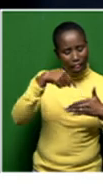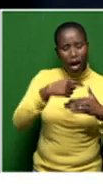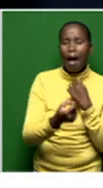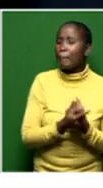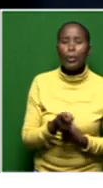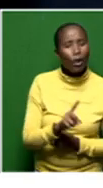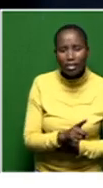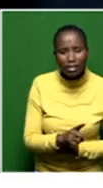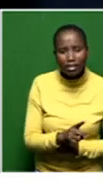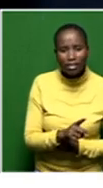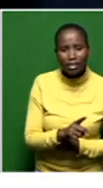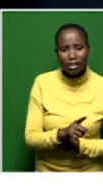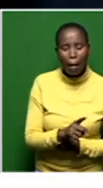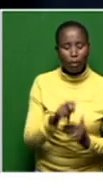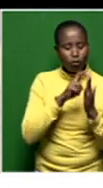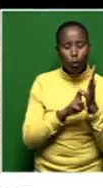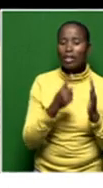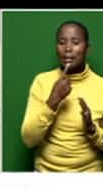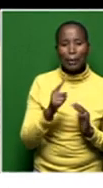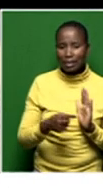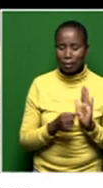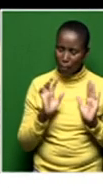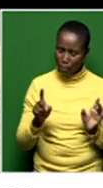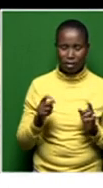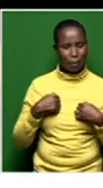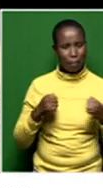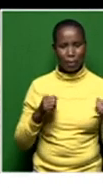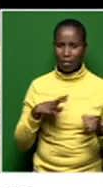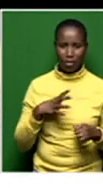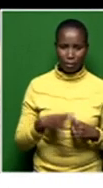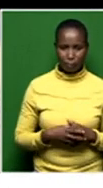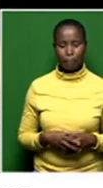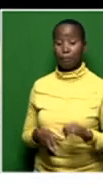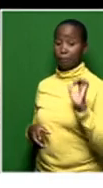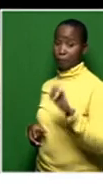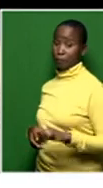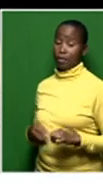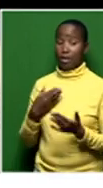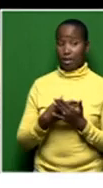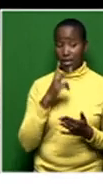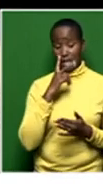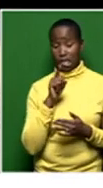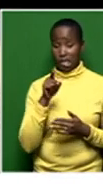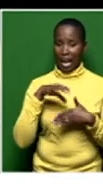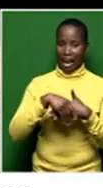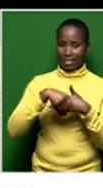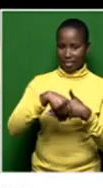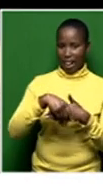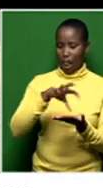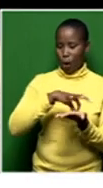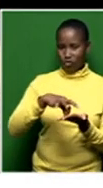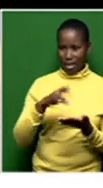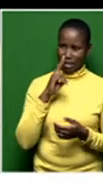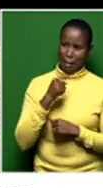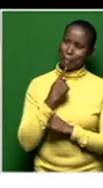and what the terms and conditions are. Yeah, and one had to always look at this deal and ask a lot of questions. And a lot of questions were asked. I